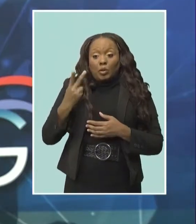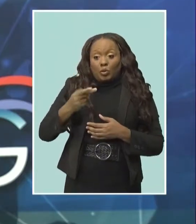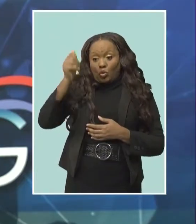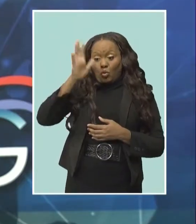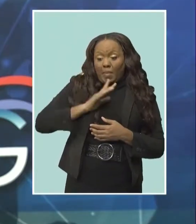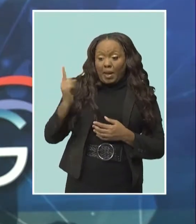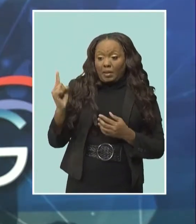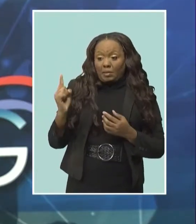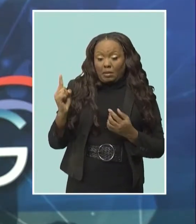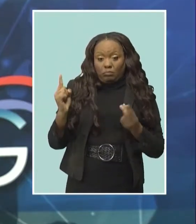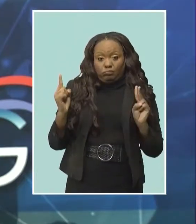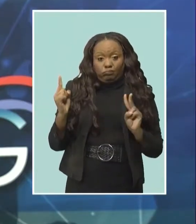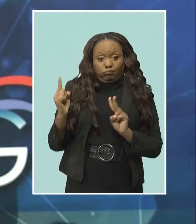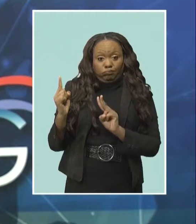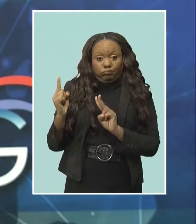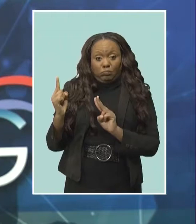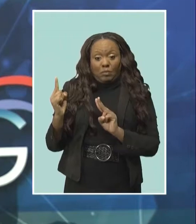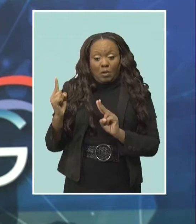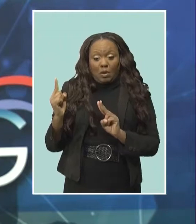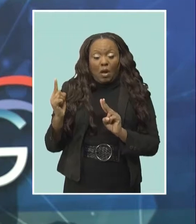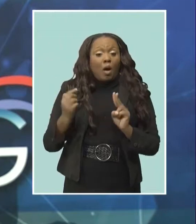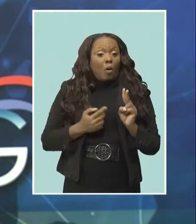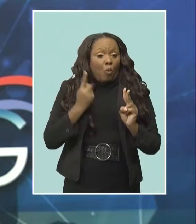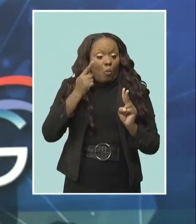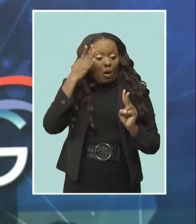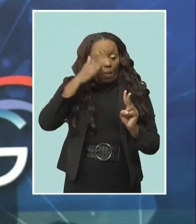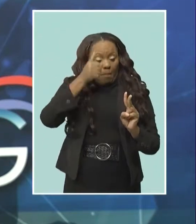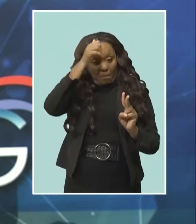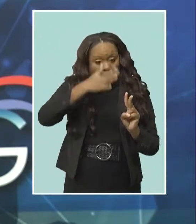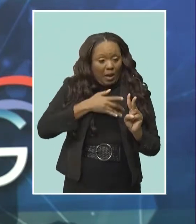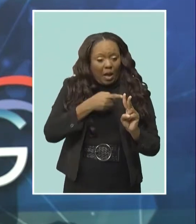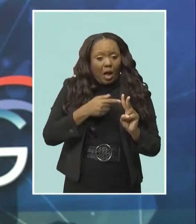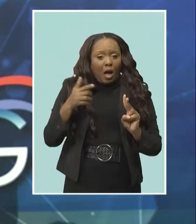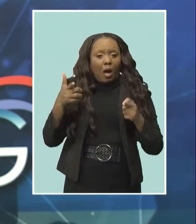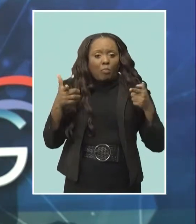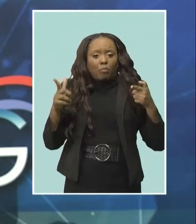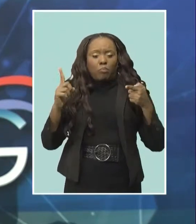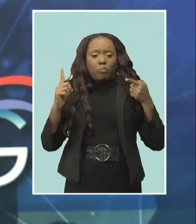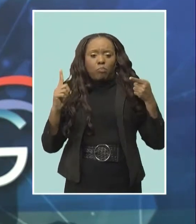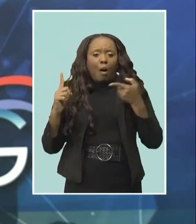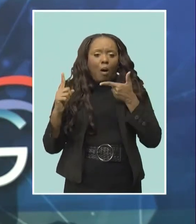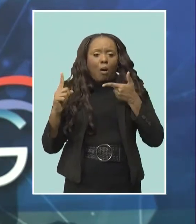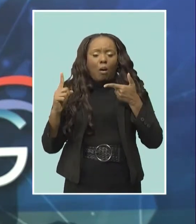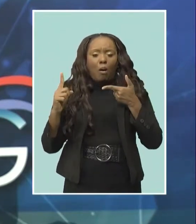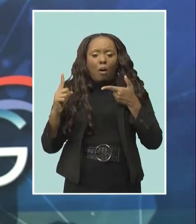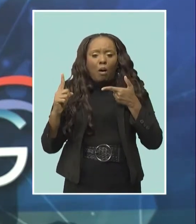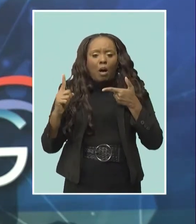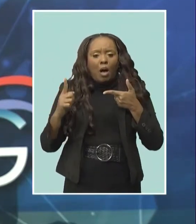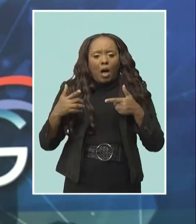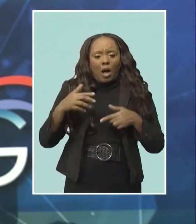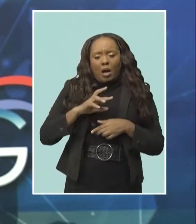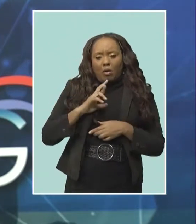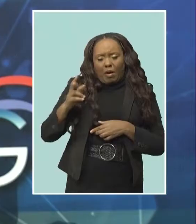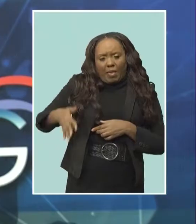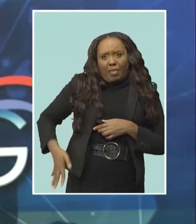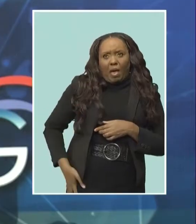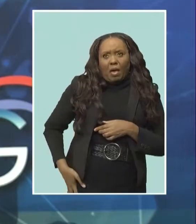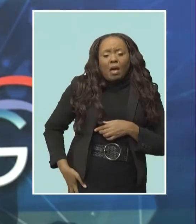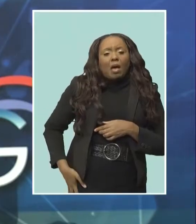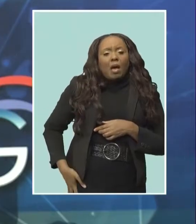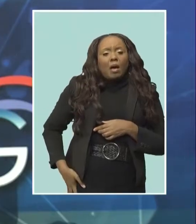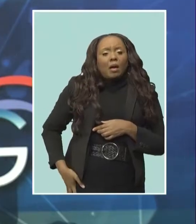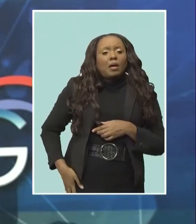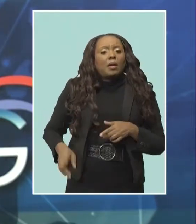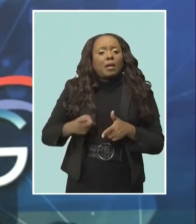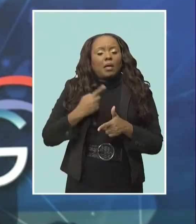pointed a gun at him. One of the men shot him in his right thigh. The men then ran off and left the area in a white motor car.